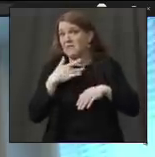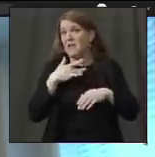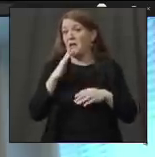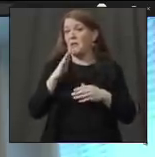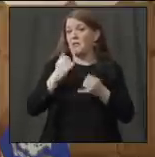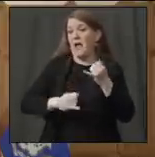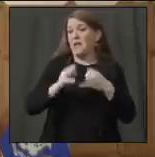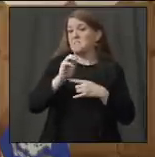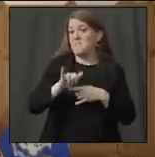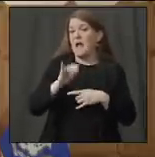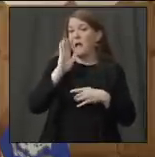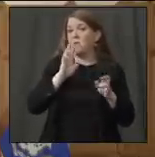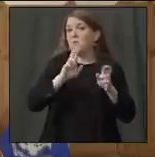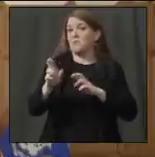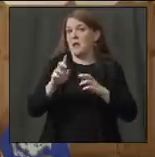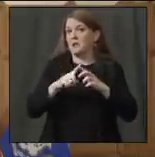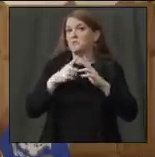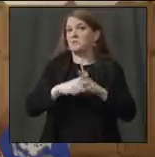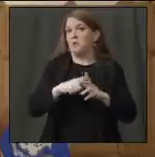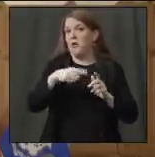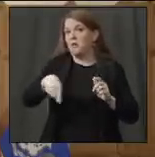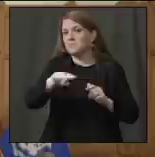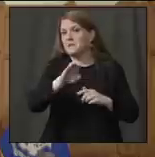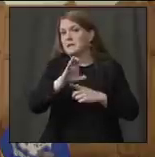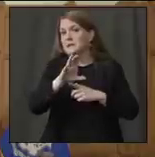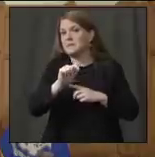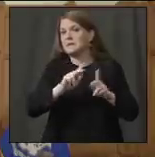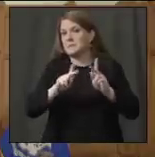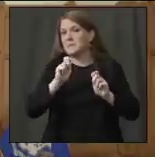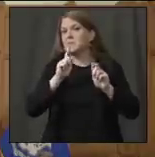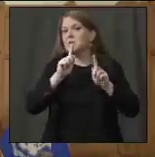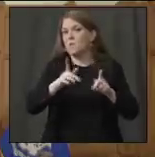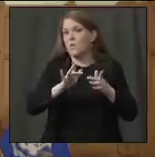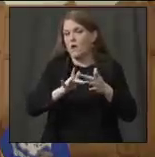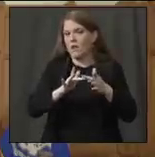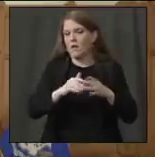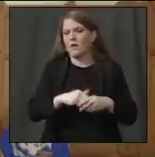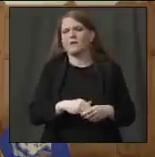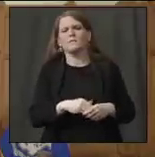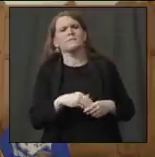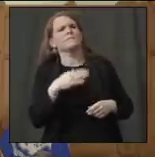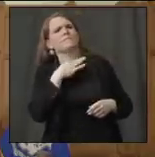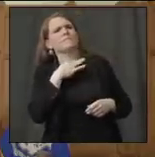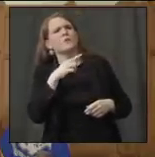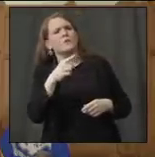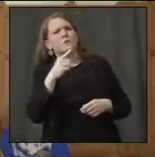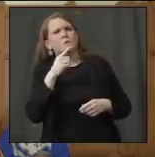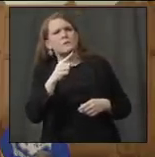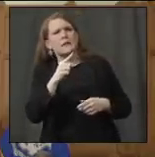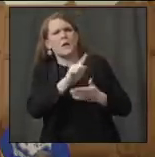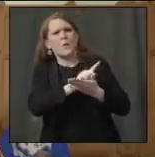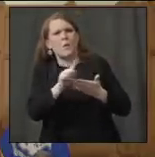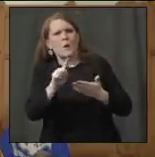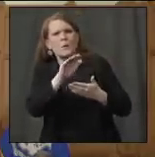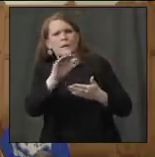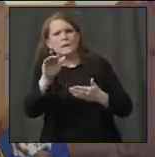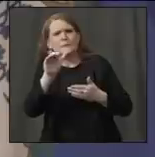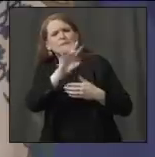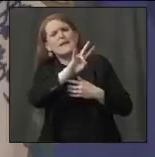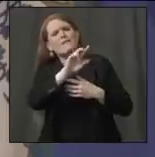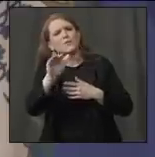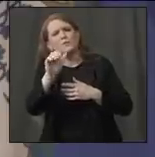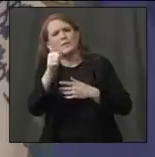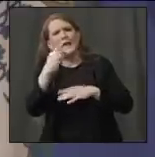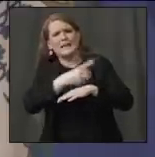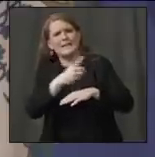Governor, real quick, just you said in a week to 10 days you'll be able to make some sort of decisions regarding openings? Yeah,